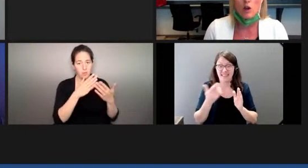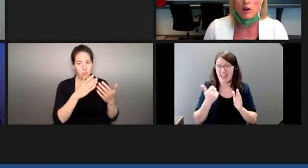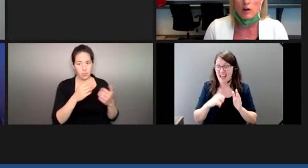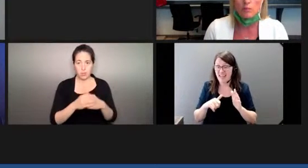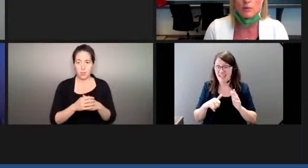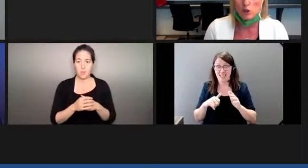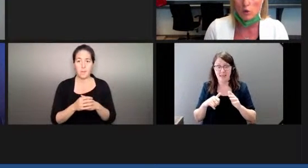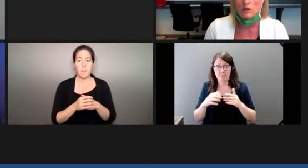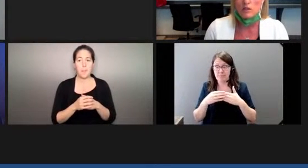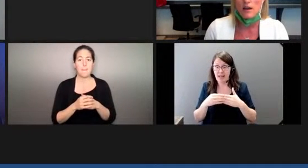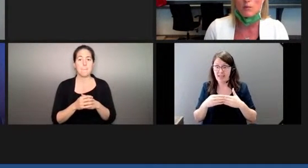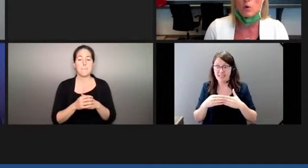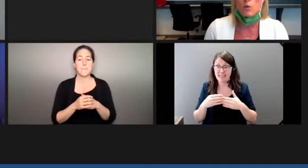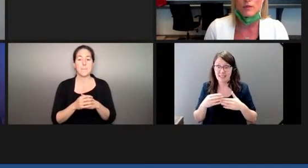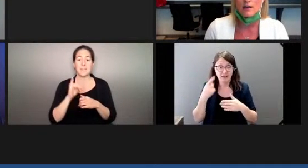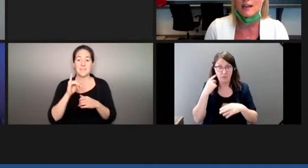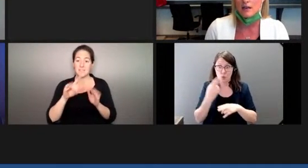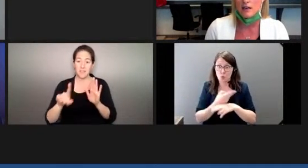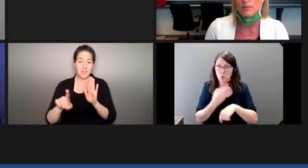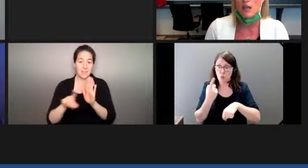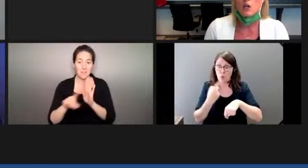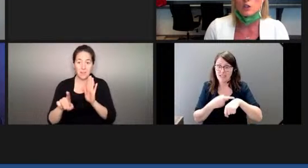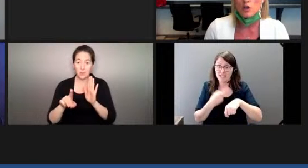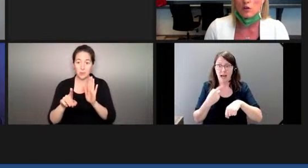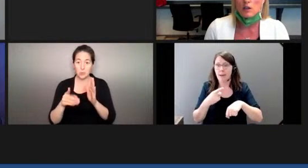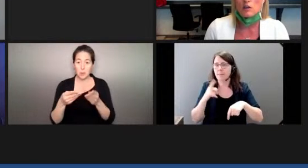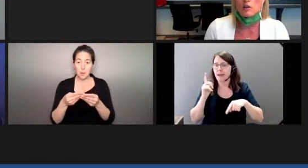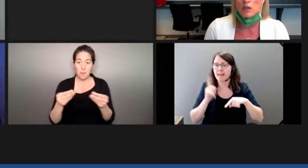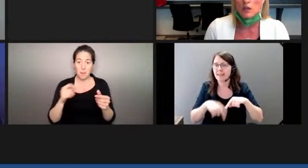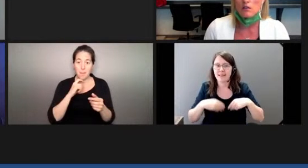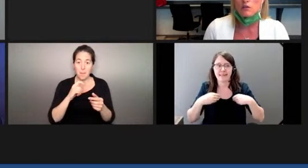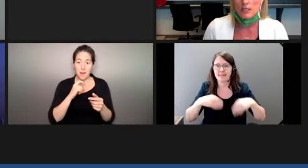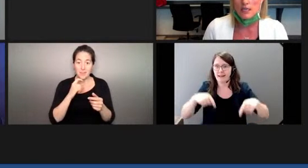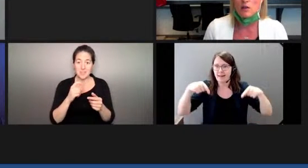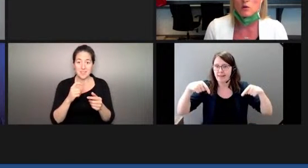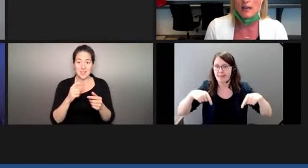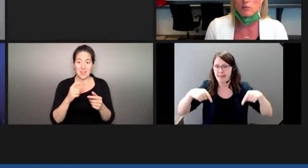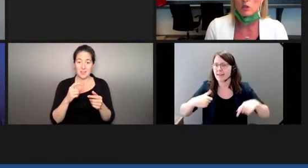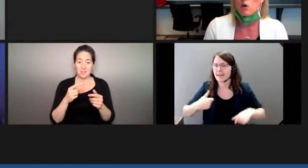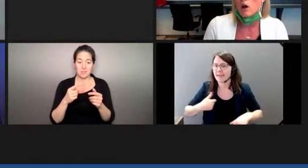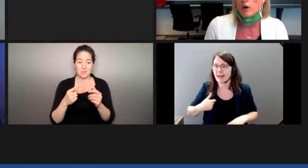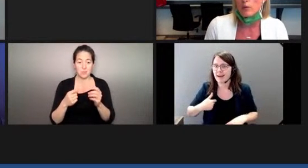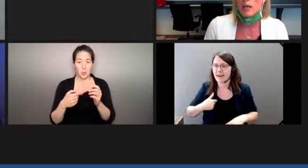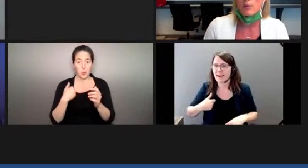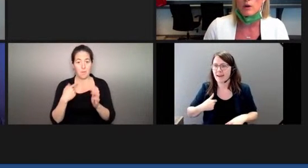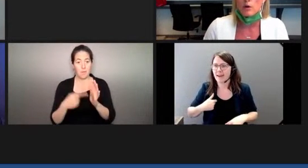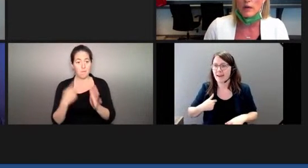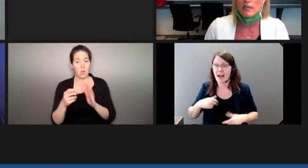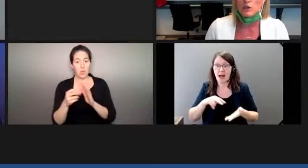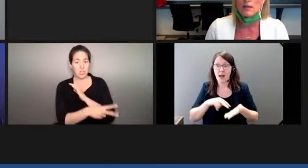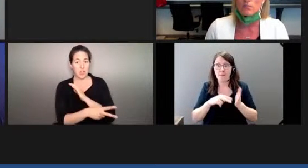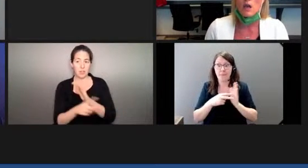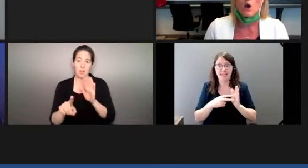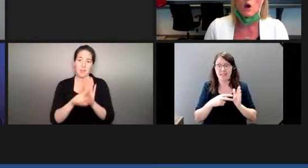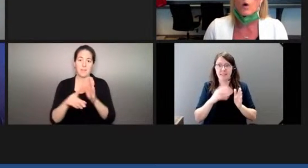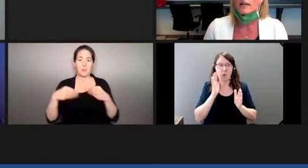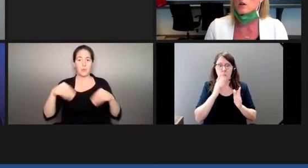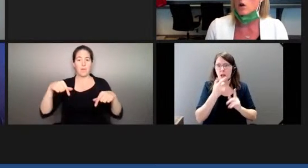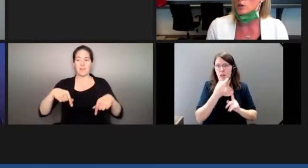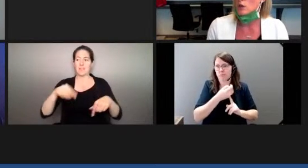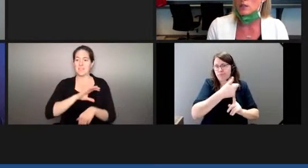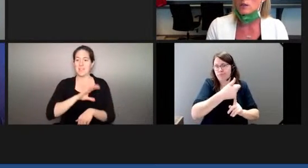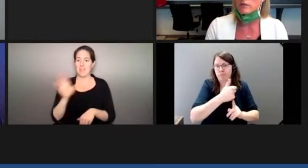no longer be sold within Canada. So you could see those items no longer being a part of the waste stream.